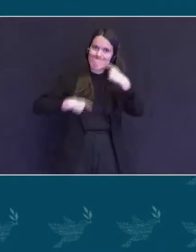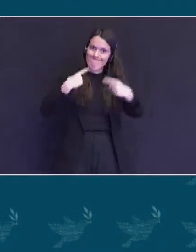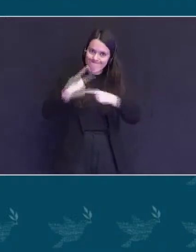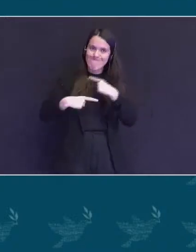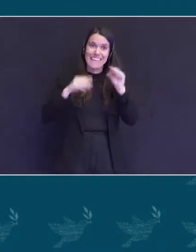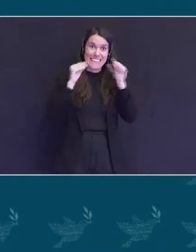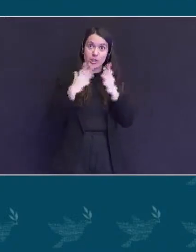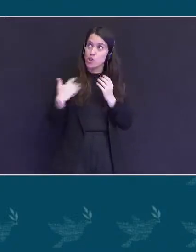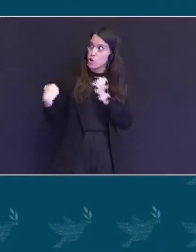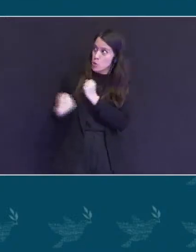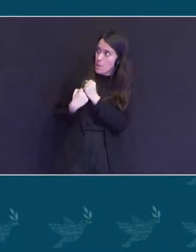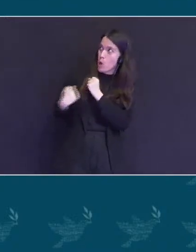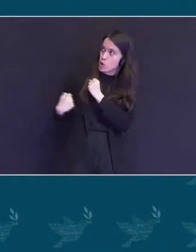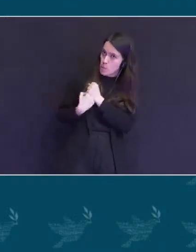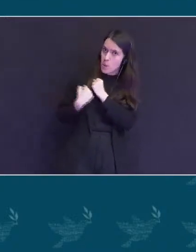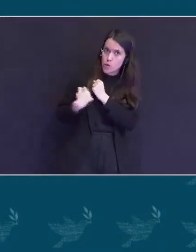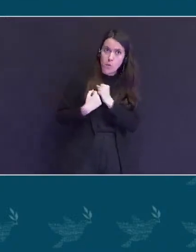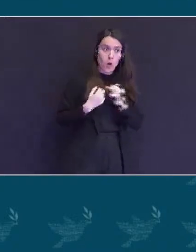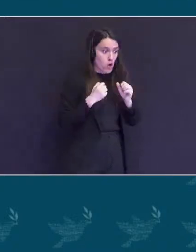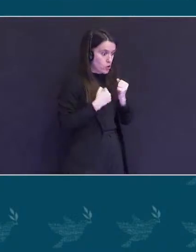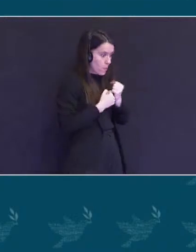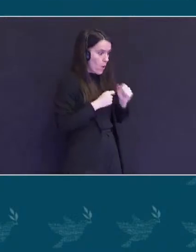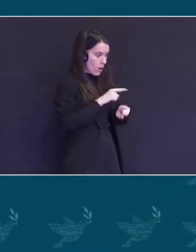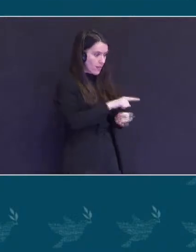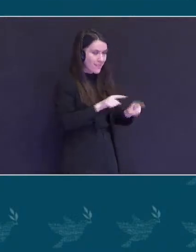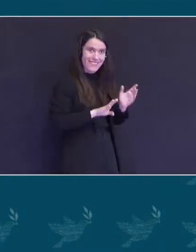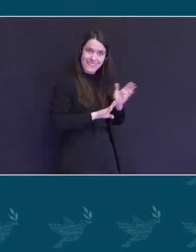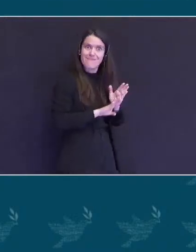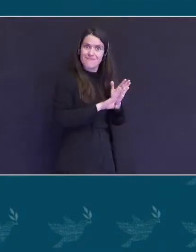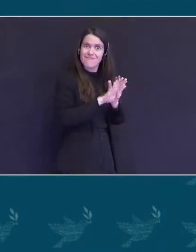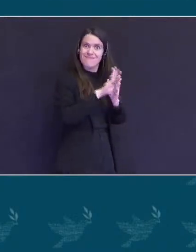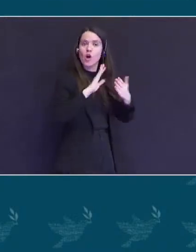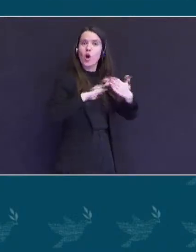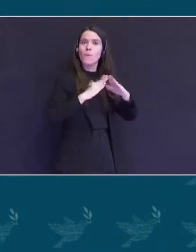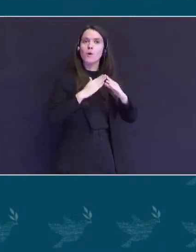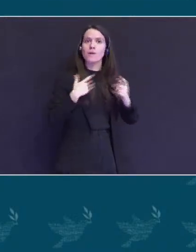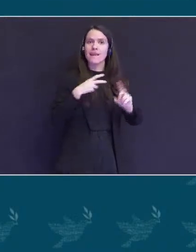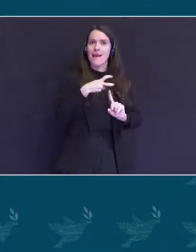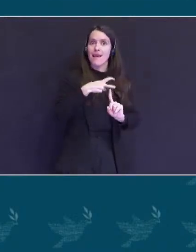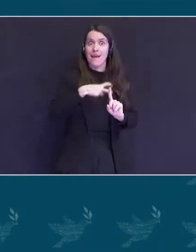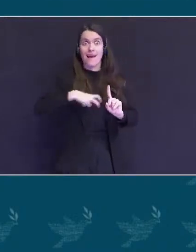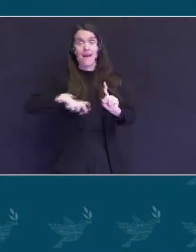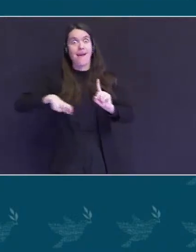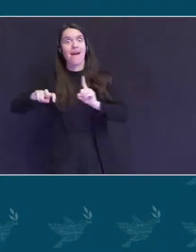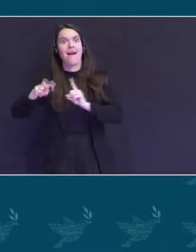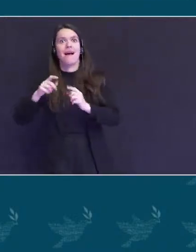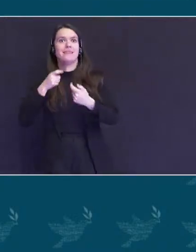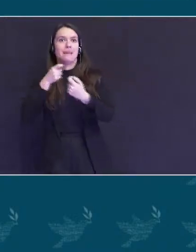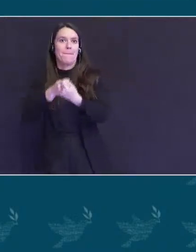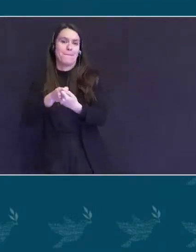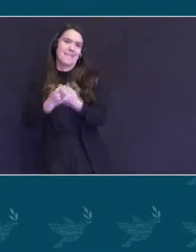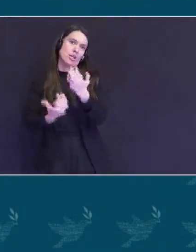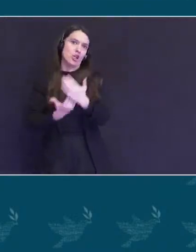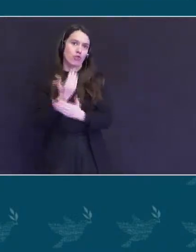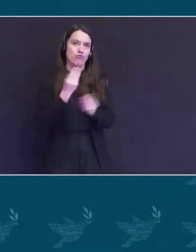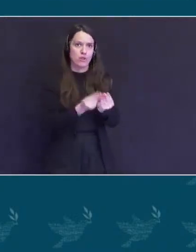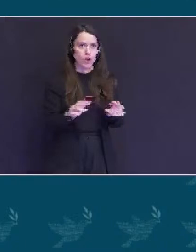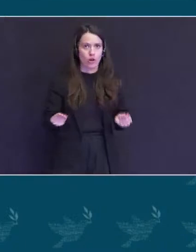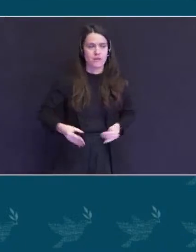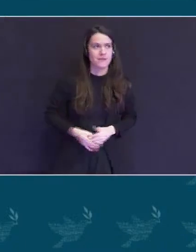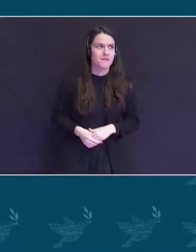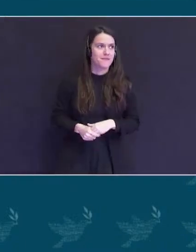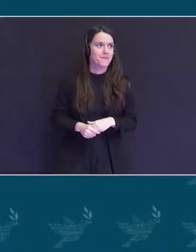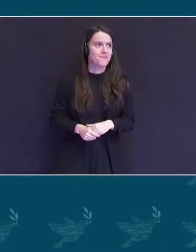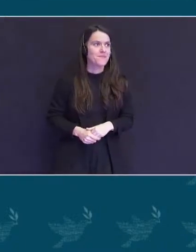teachers, supporting learners, and the communities in developing, adapting, and using these resources. Thank you. Thank you so